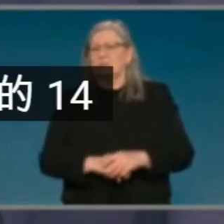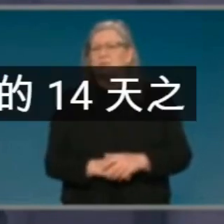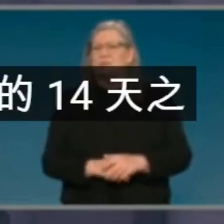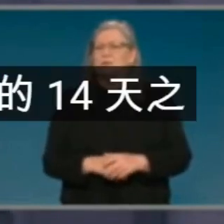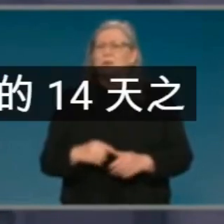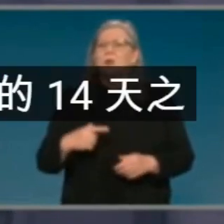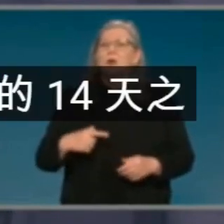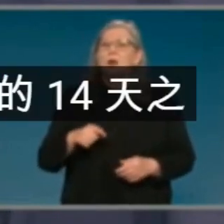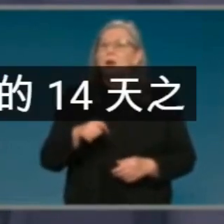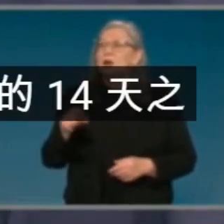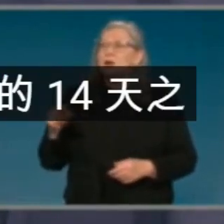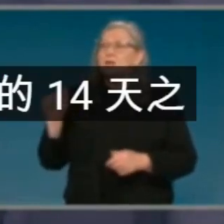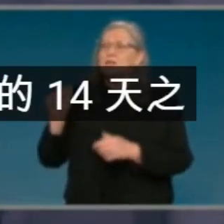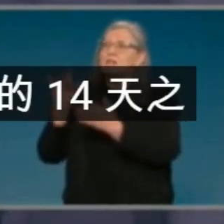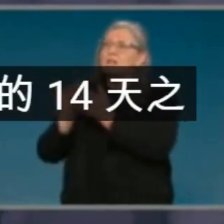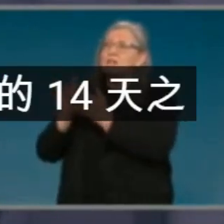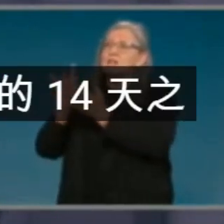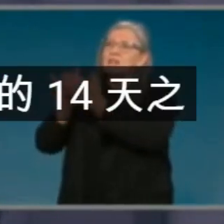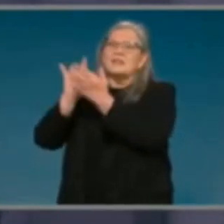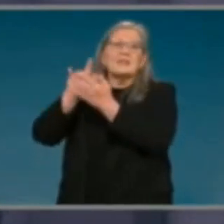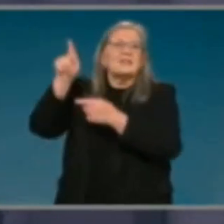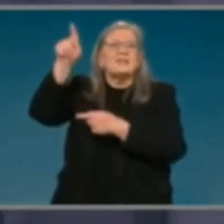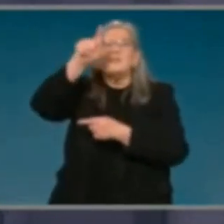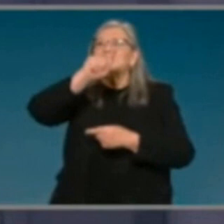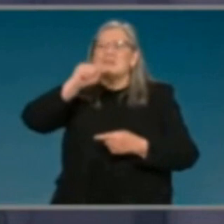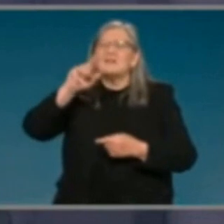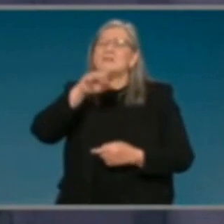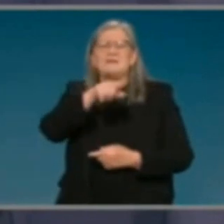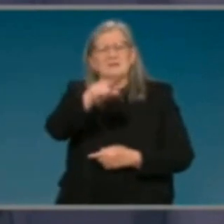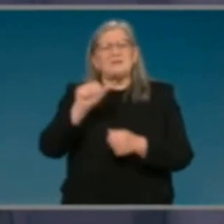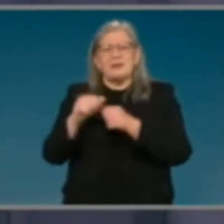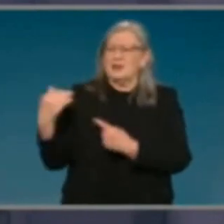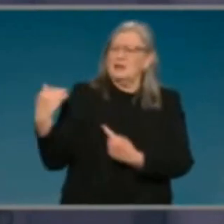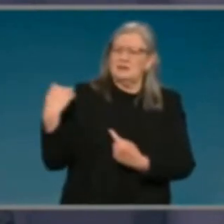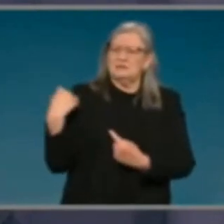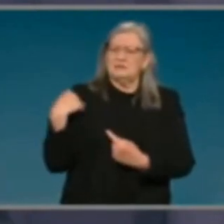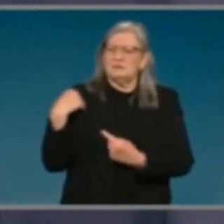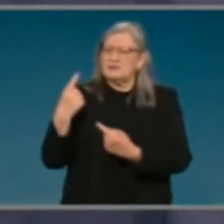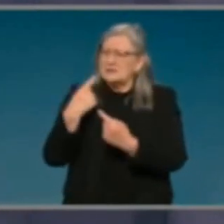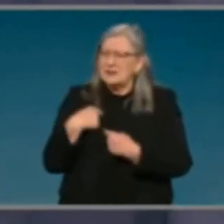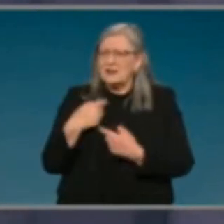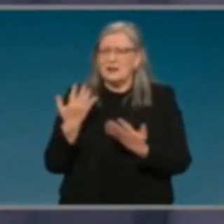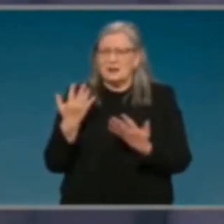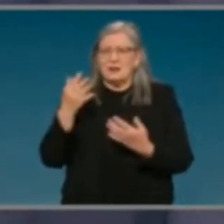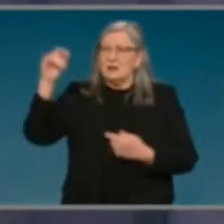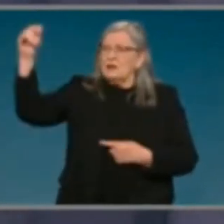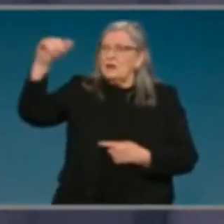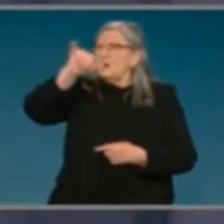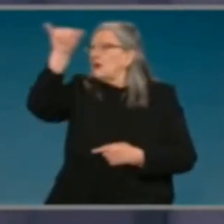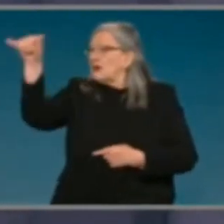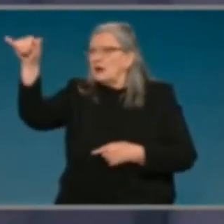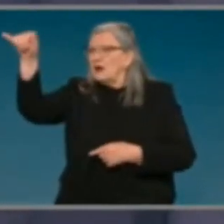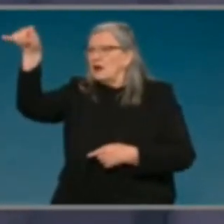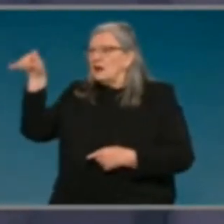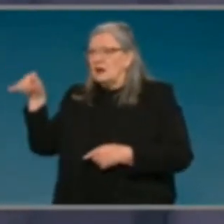days after their departure from Southern African area. And we've worked with the states and territories who have put in place public health